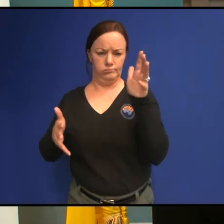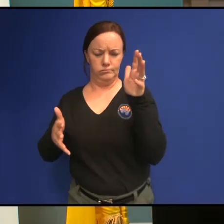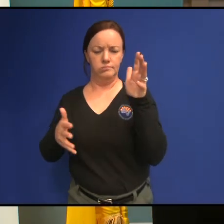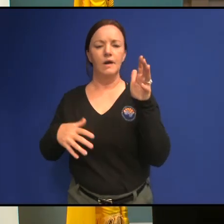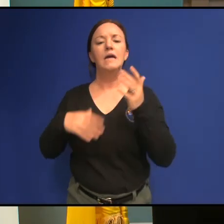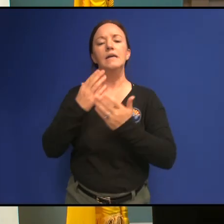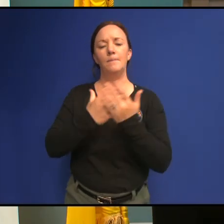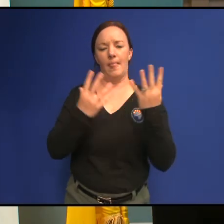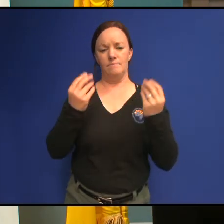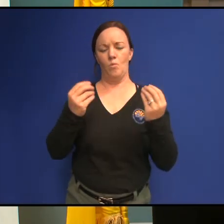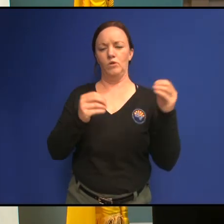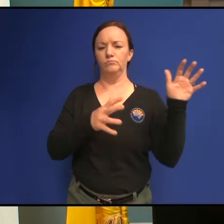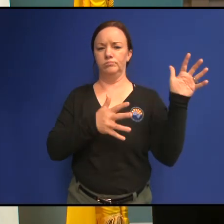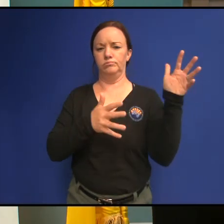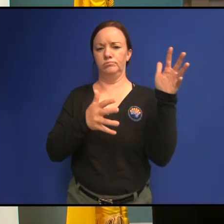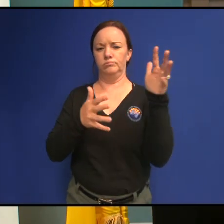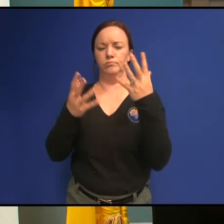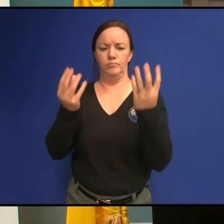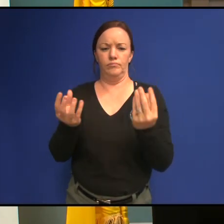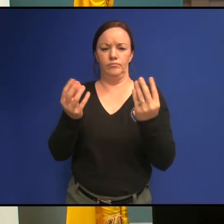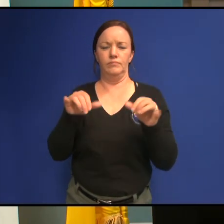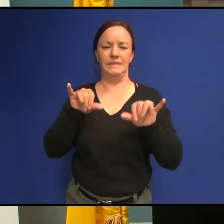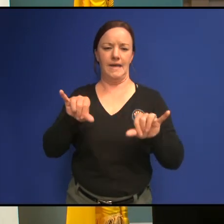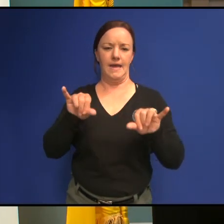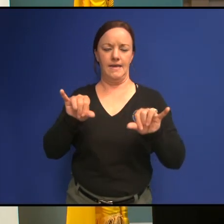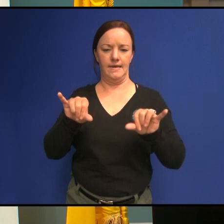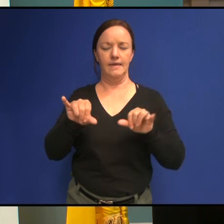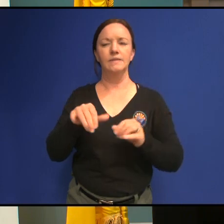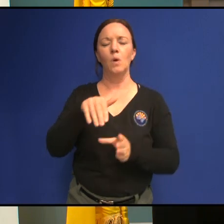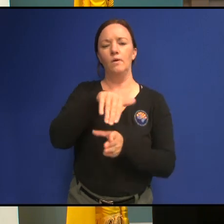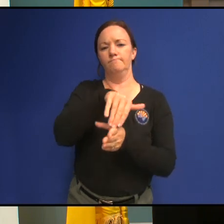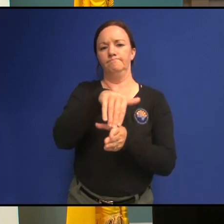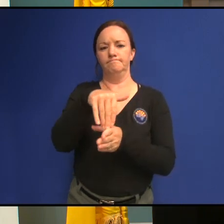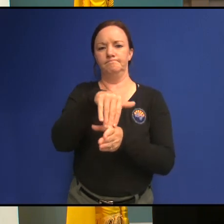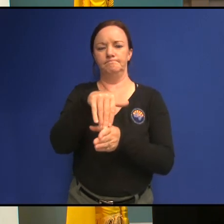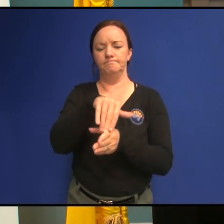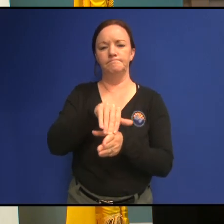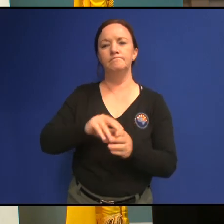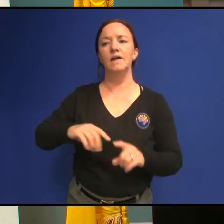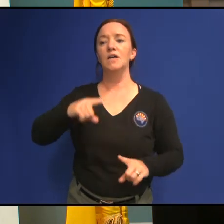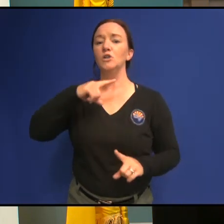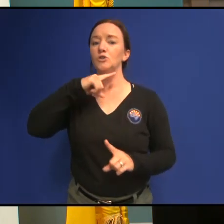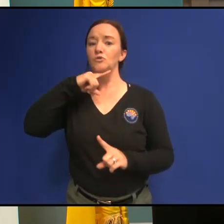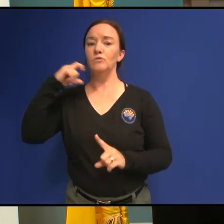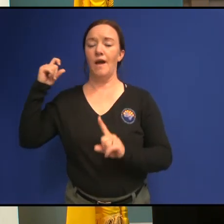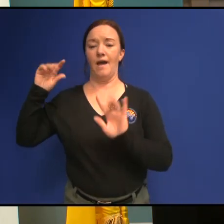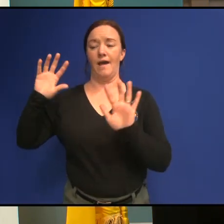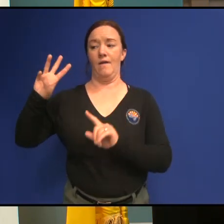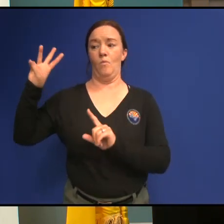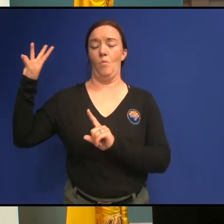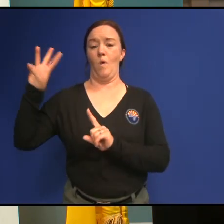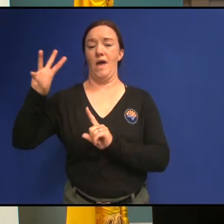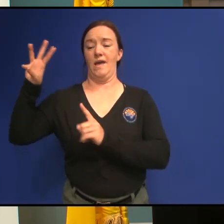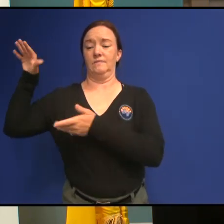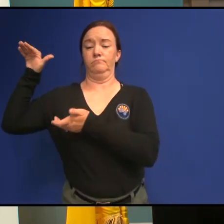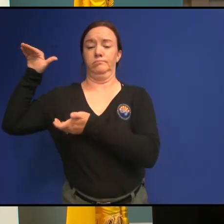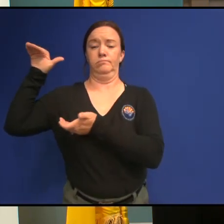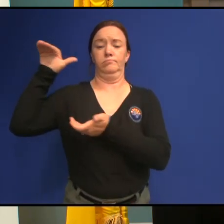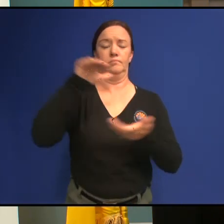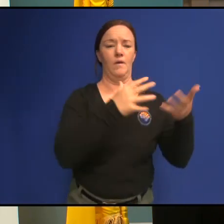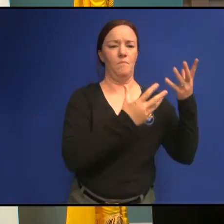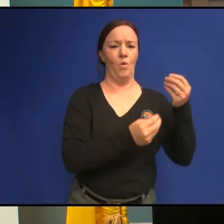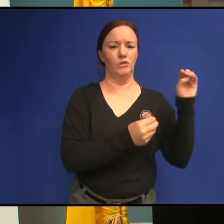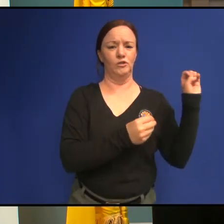the state. And so we're just on that boundary between dry air starting to move in from the west and this moist air that's still in play.